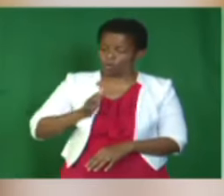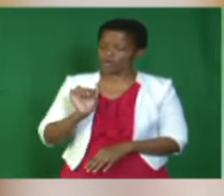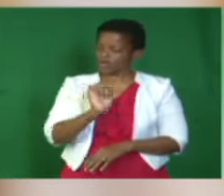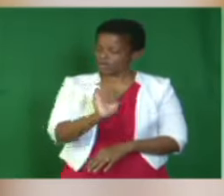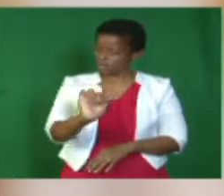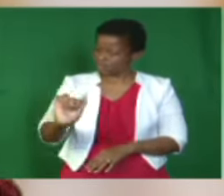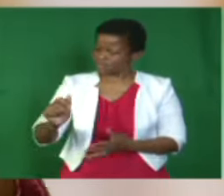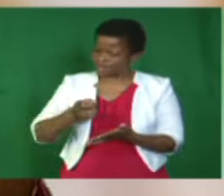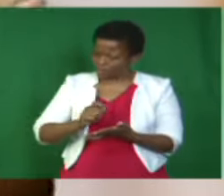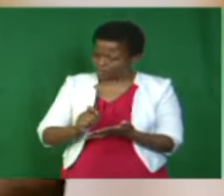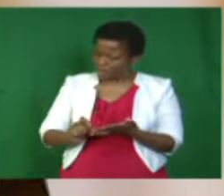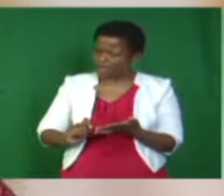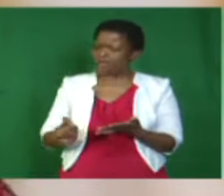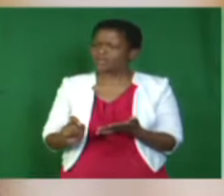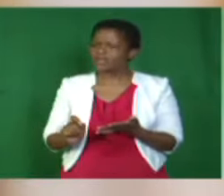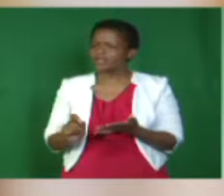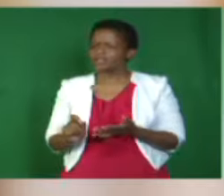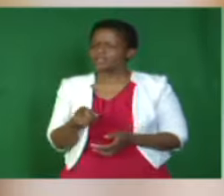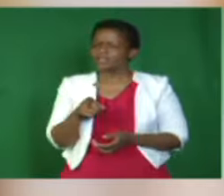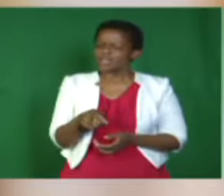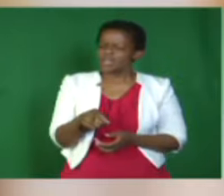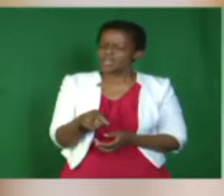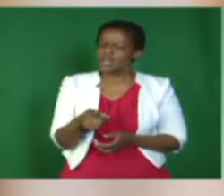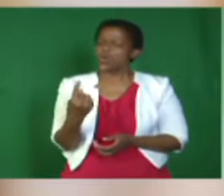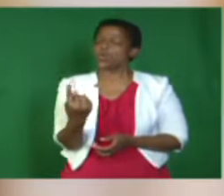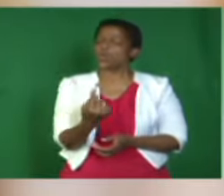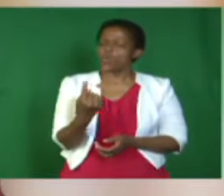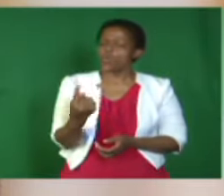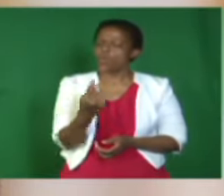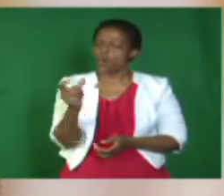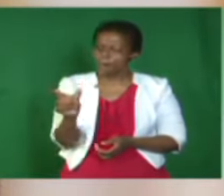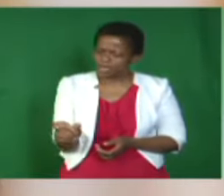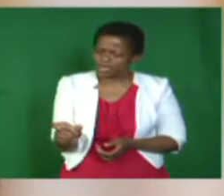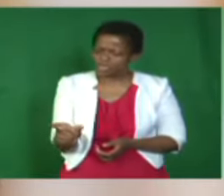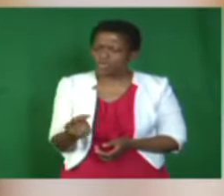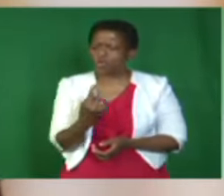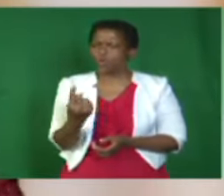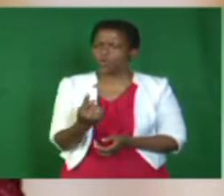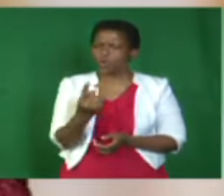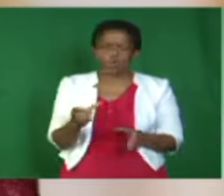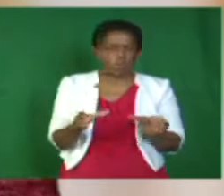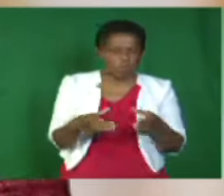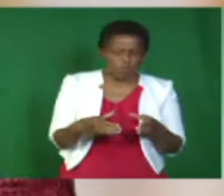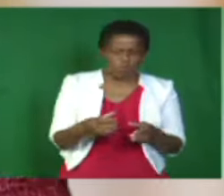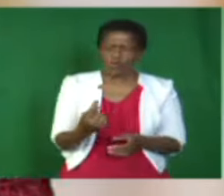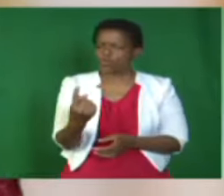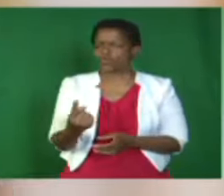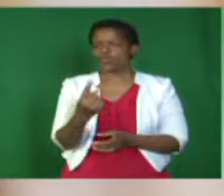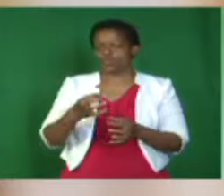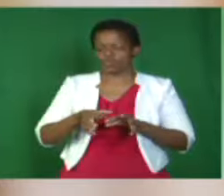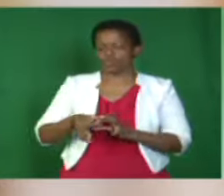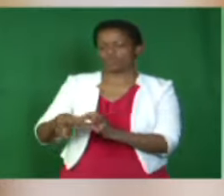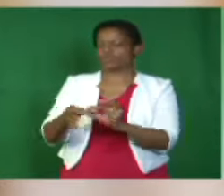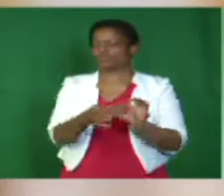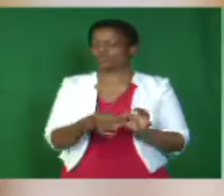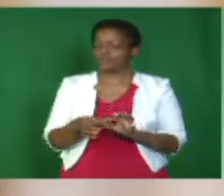to look at the subject of that. Who is it referring to? For instance, we have a question here that will